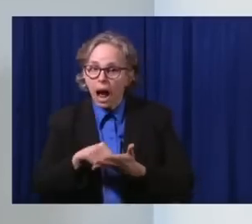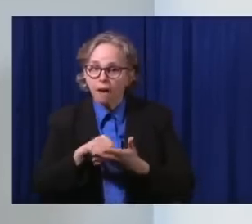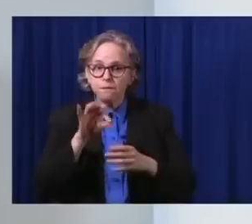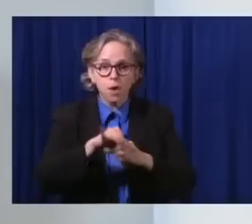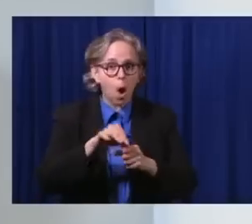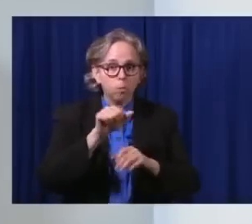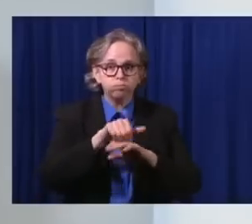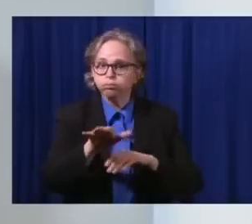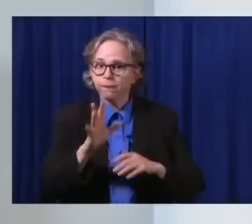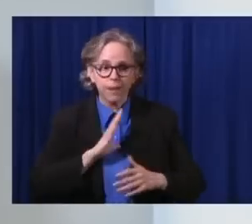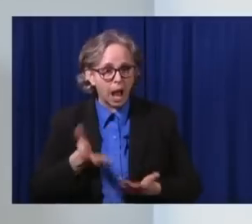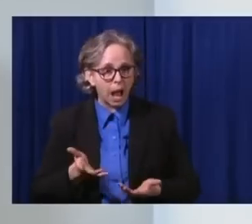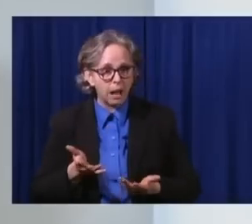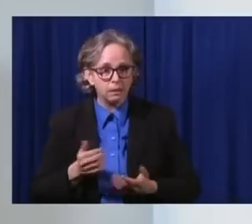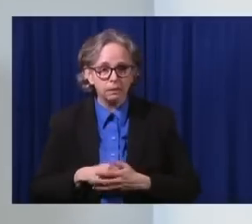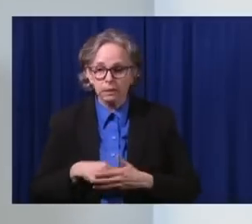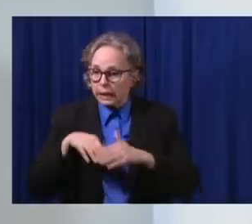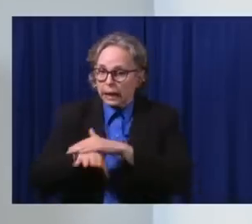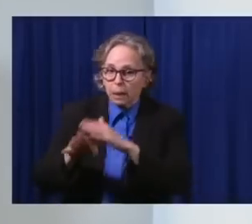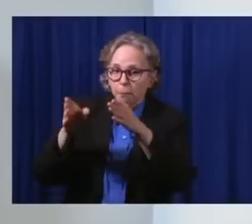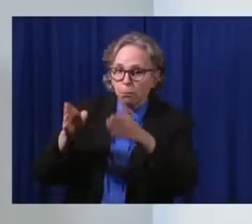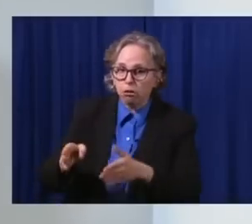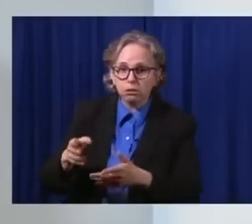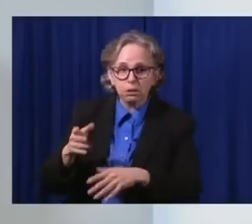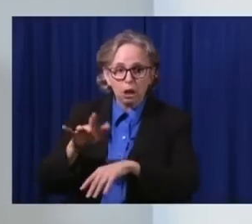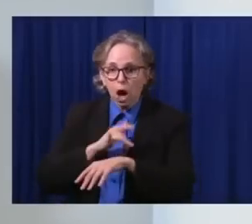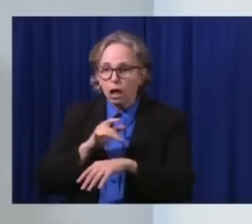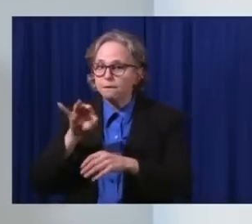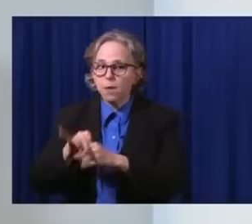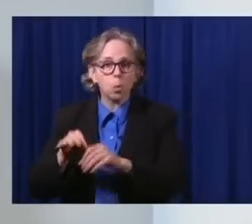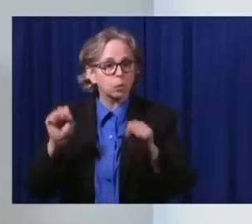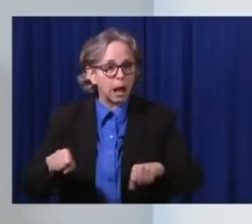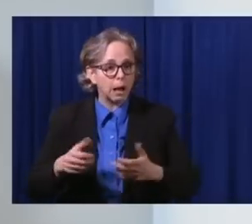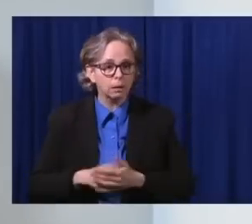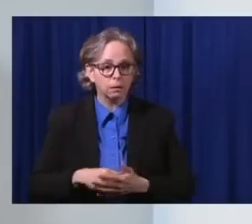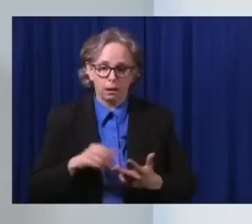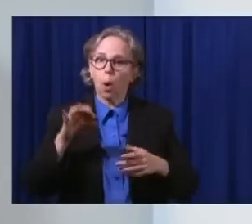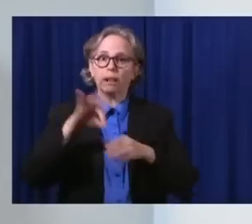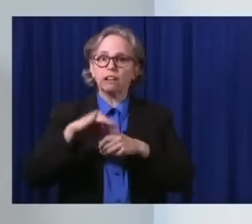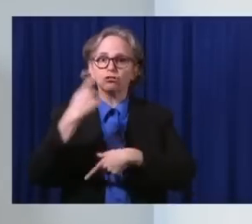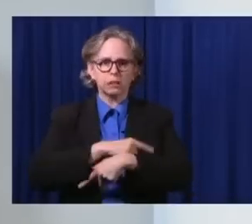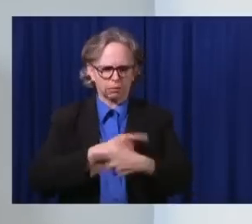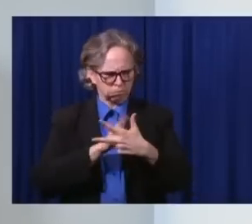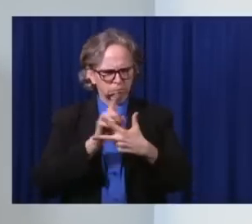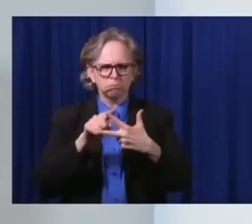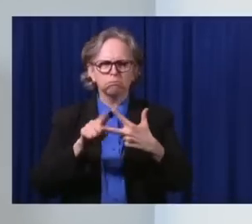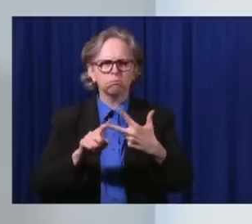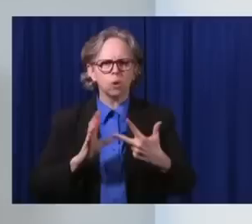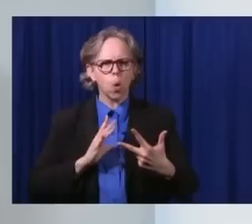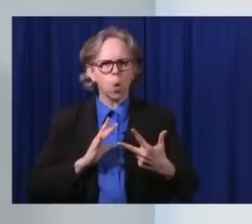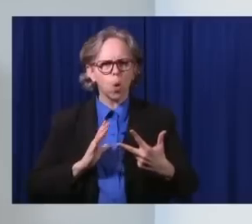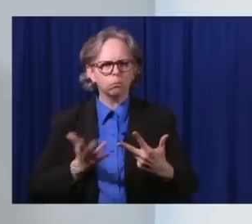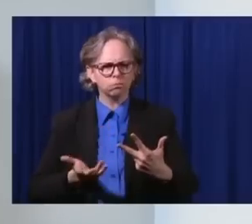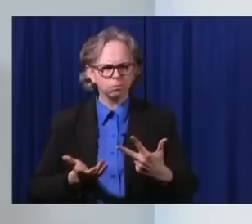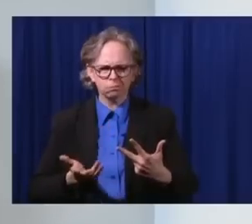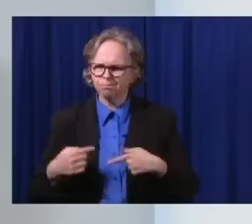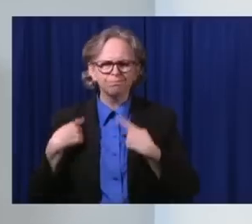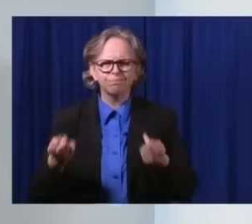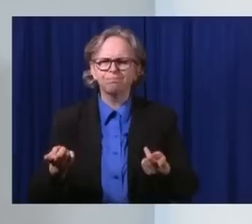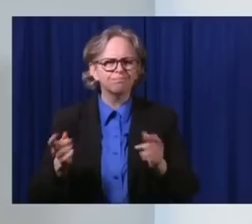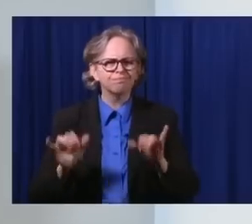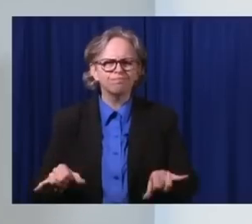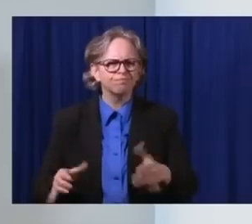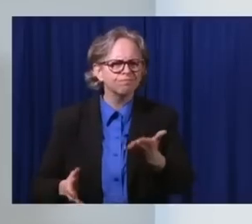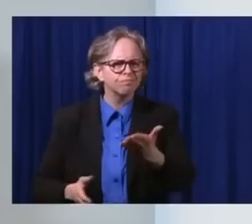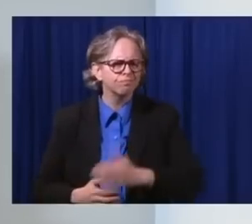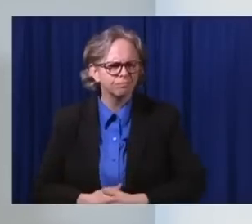person early, and they've been able to vote in person on Election Day. And to the best of my knowledge, everybody is saying that's what they want to